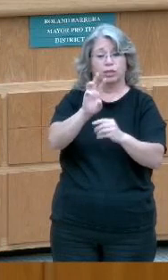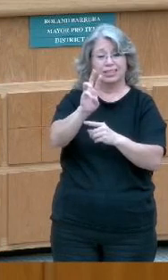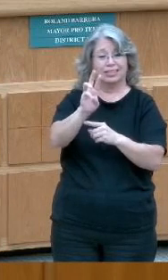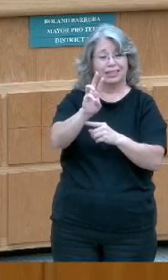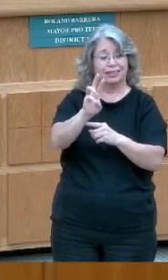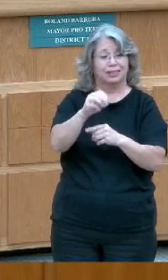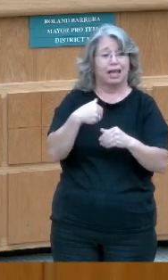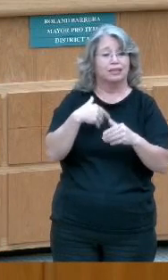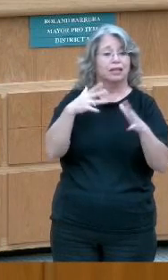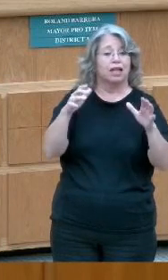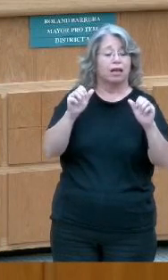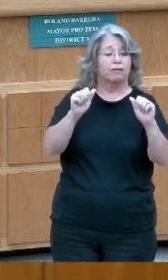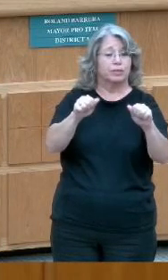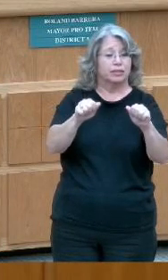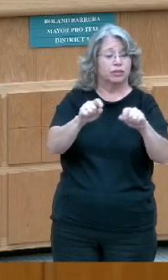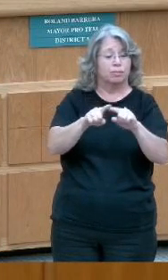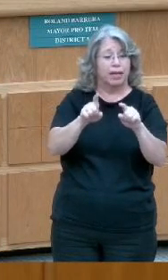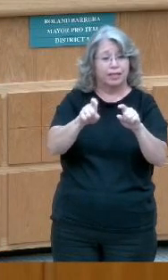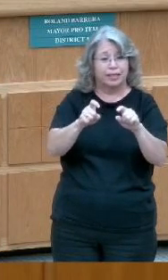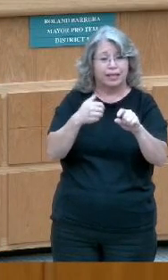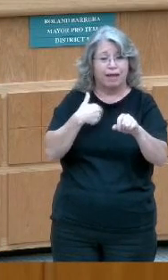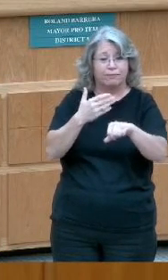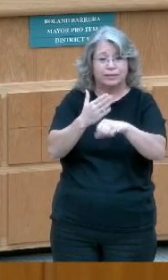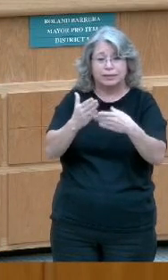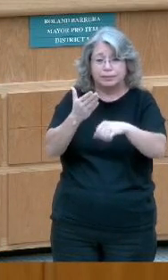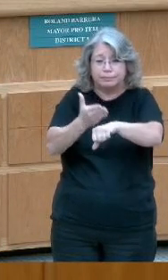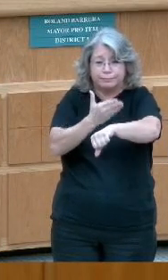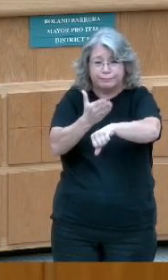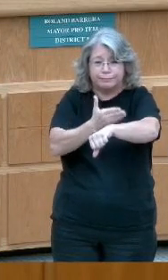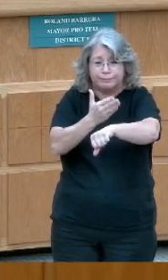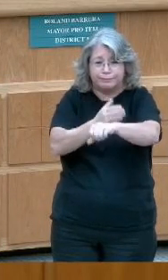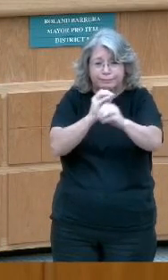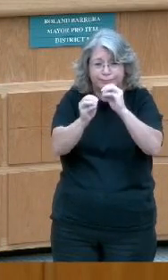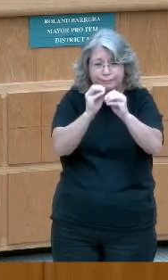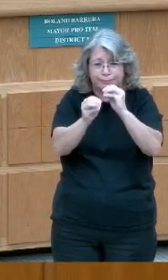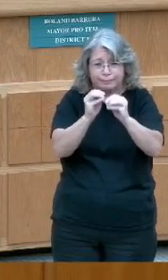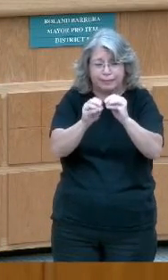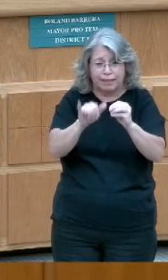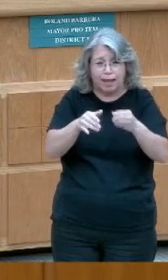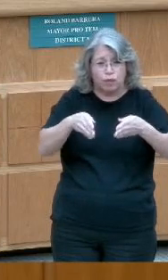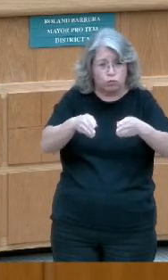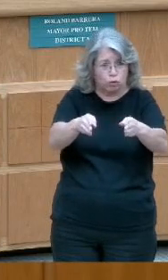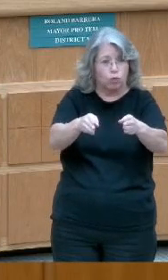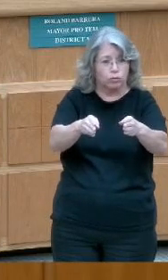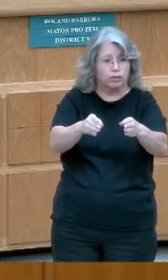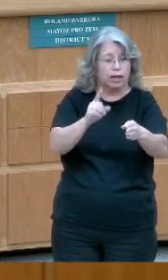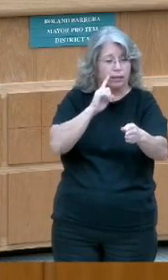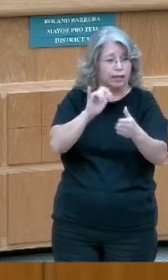needs to have some maintenance done to it, and I believe that is in process now.